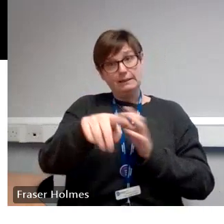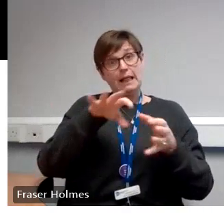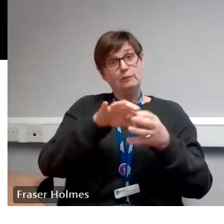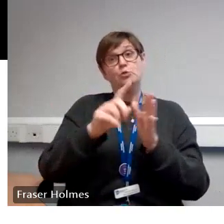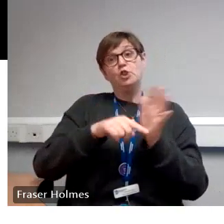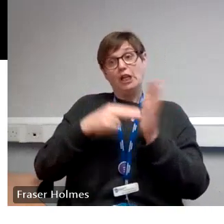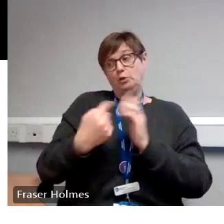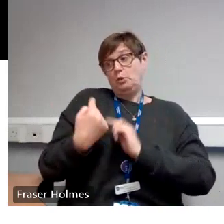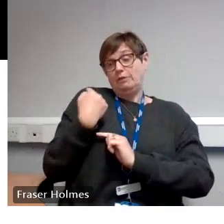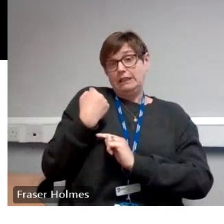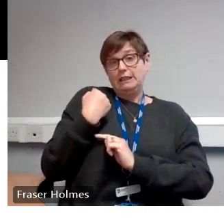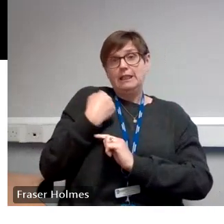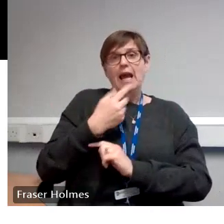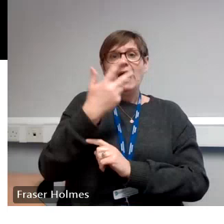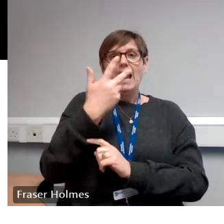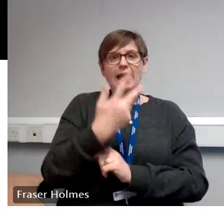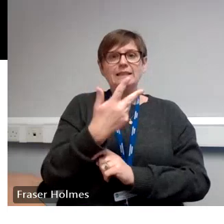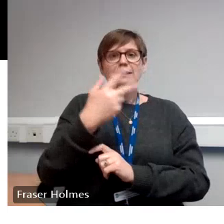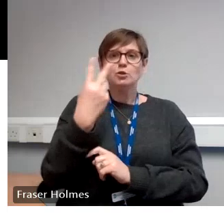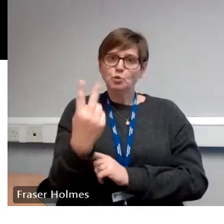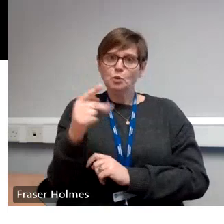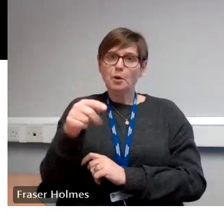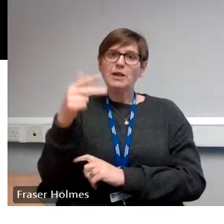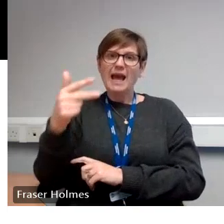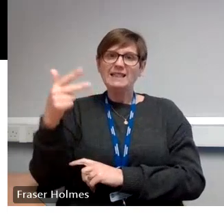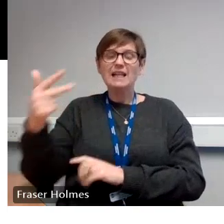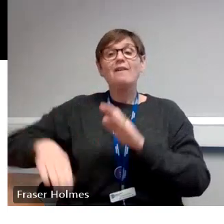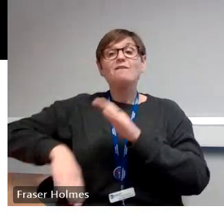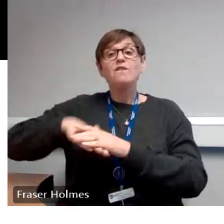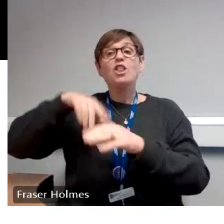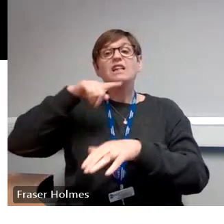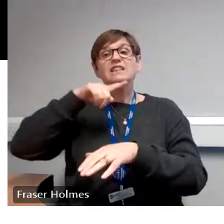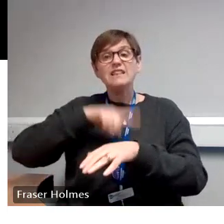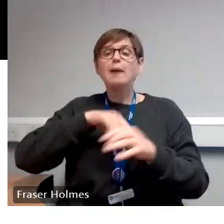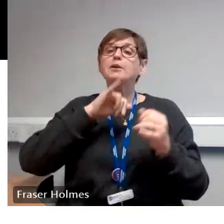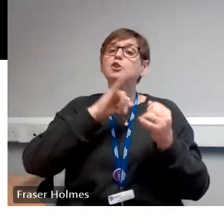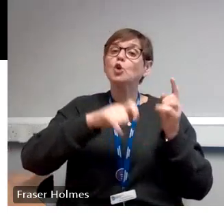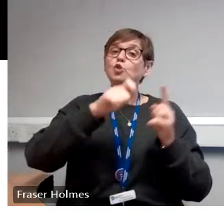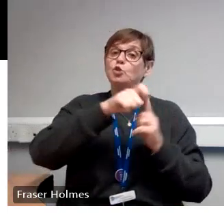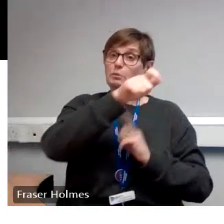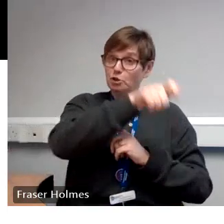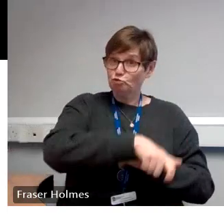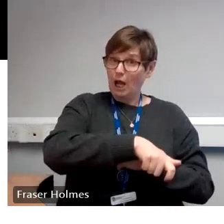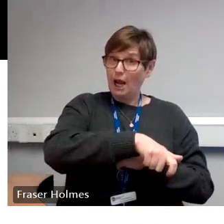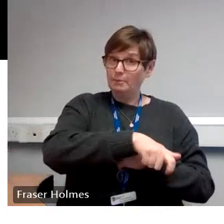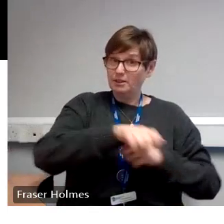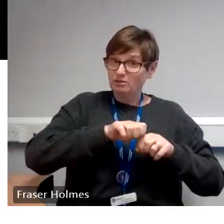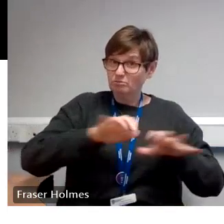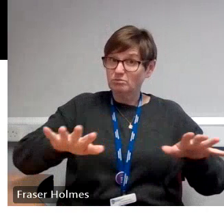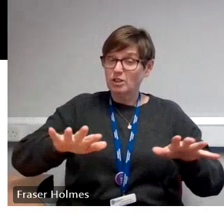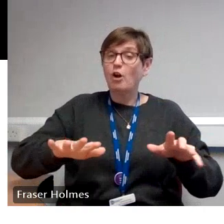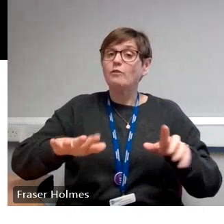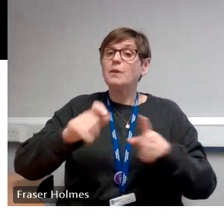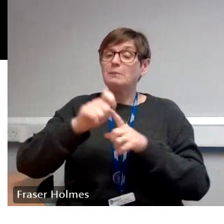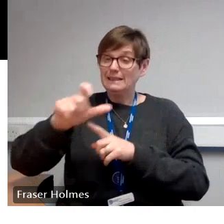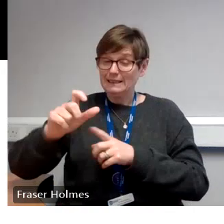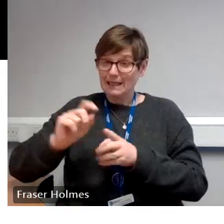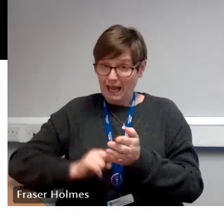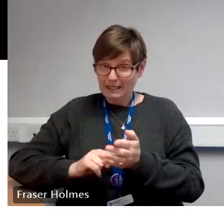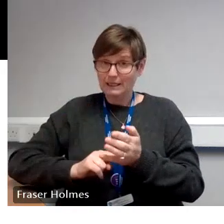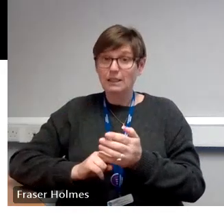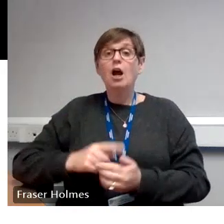we had 82.88 full-time social prescribers across all of the PCNs. We